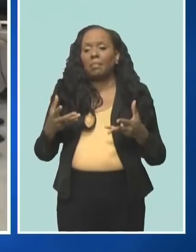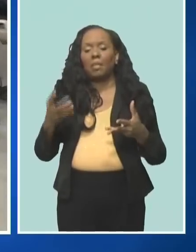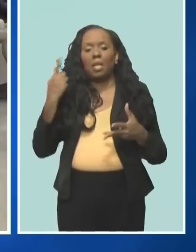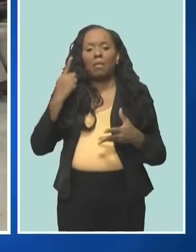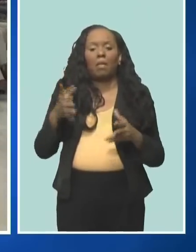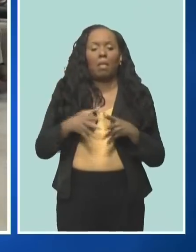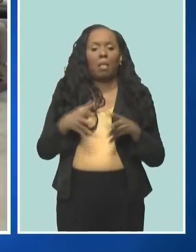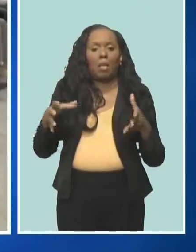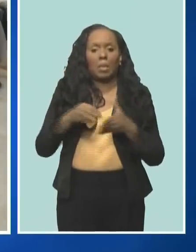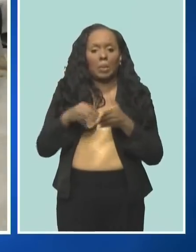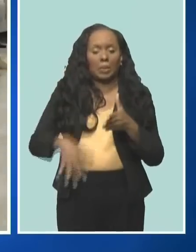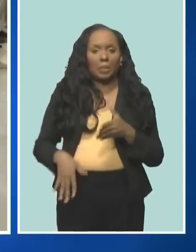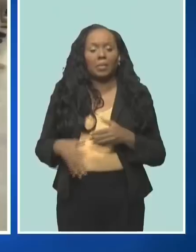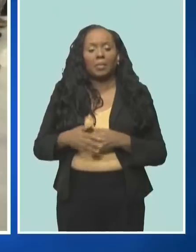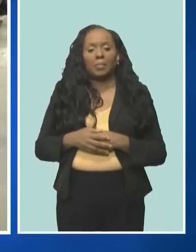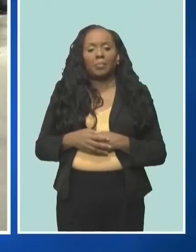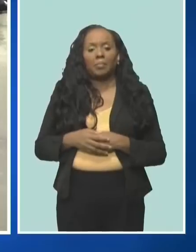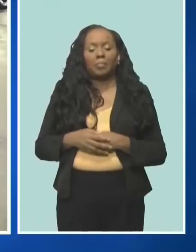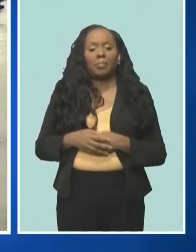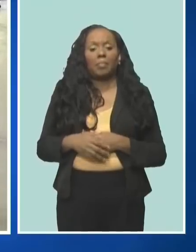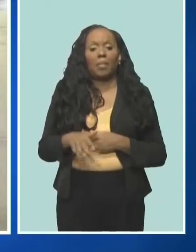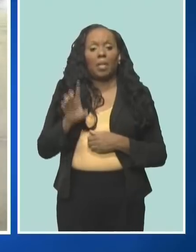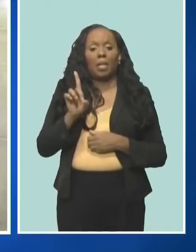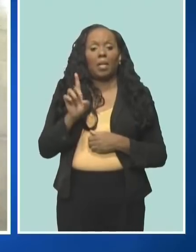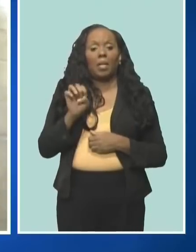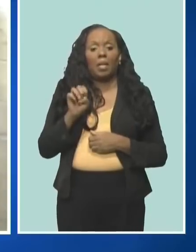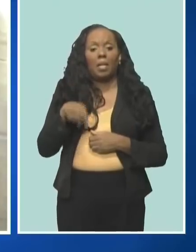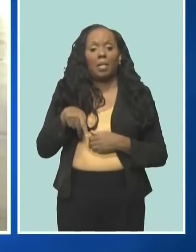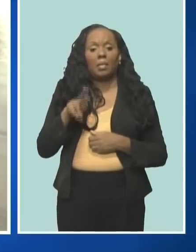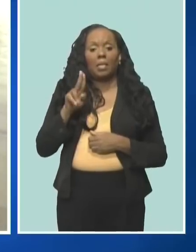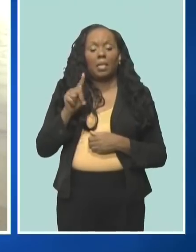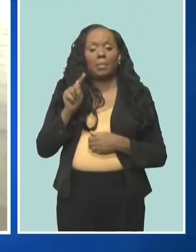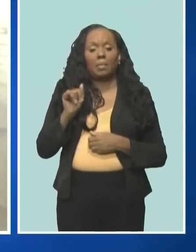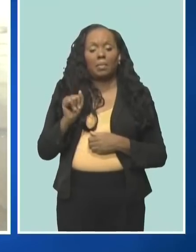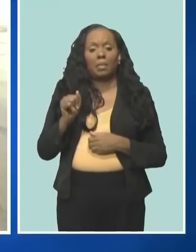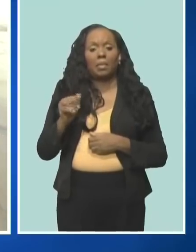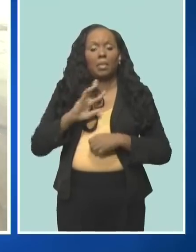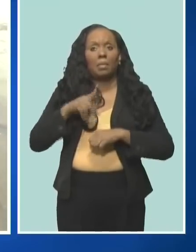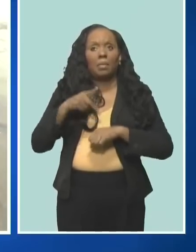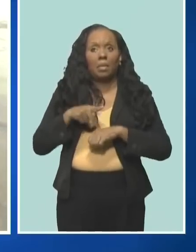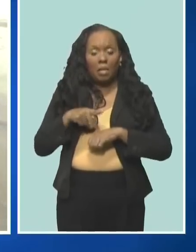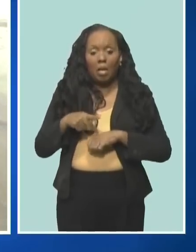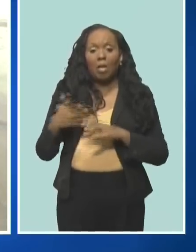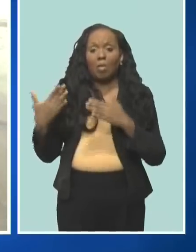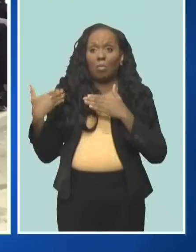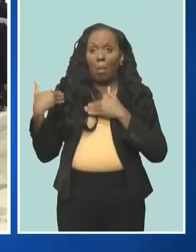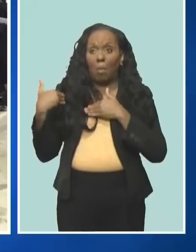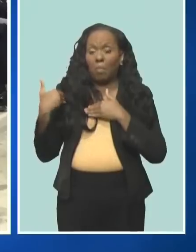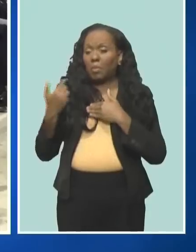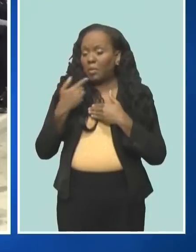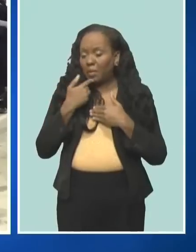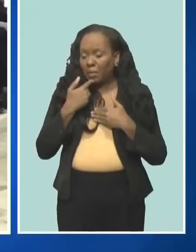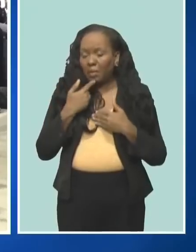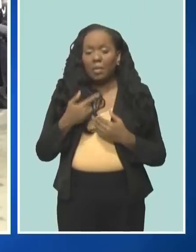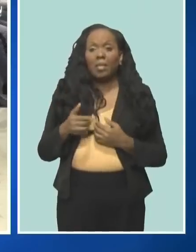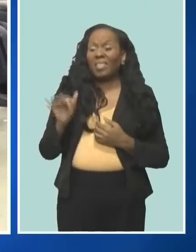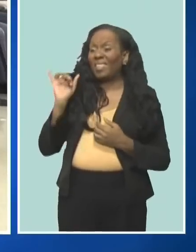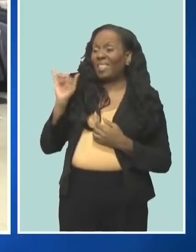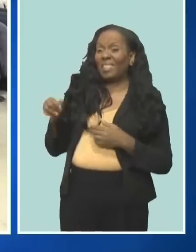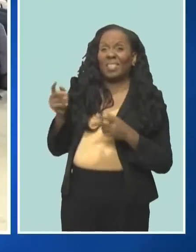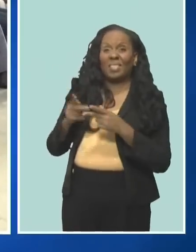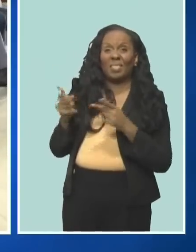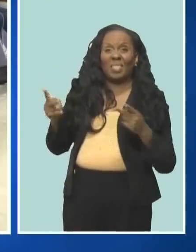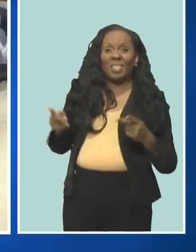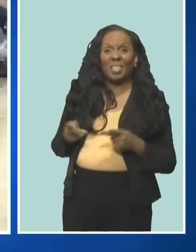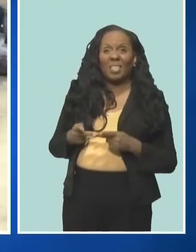year. Deputy Principal with responsibility for academic matters Brenda Osborne says the tertiary institution can